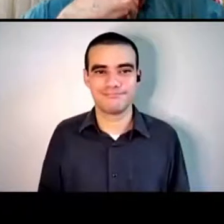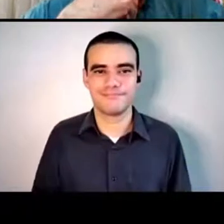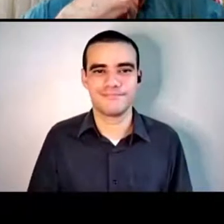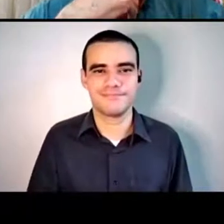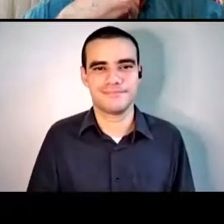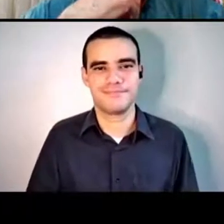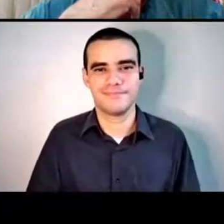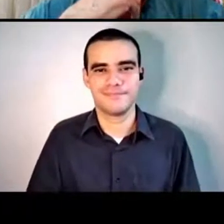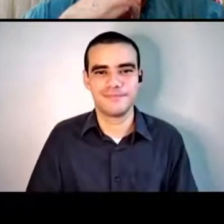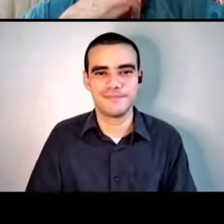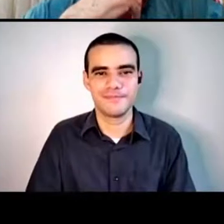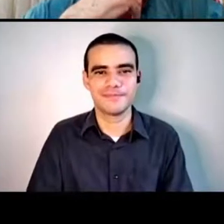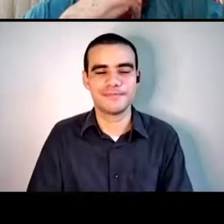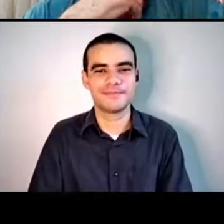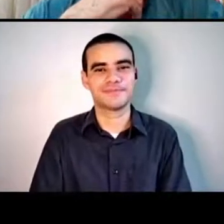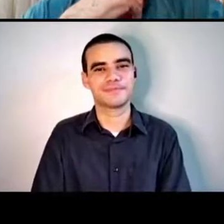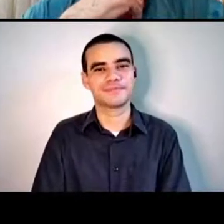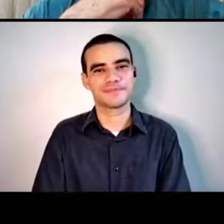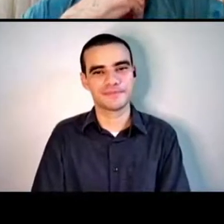forward.